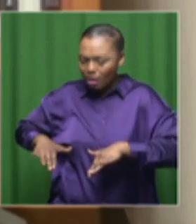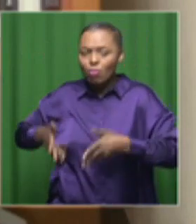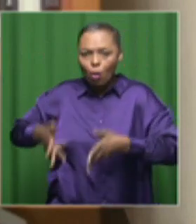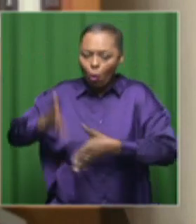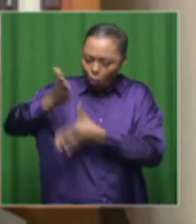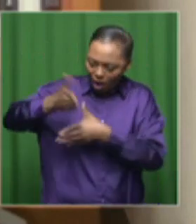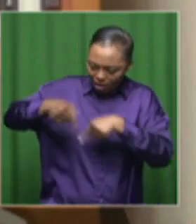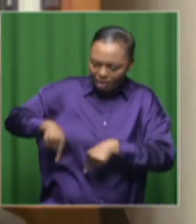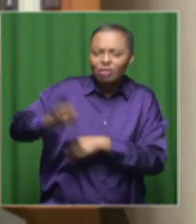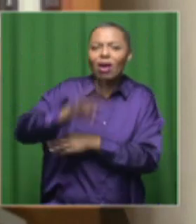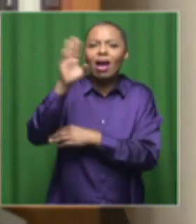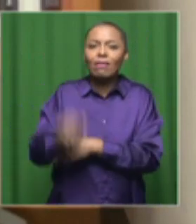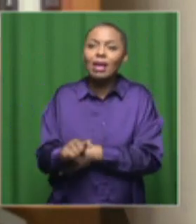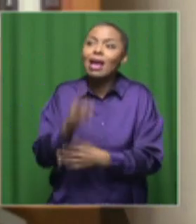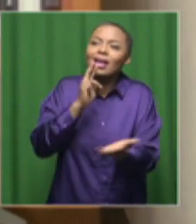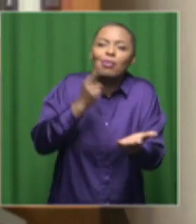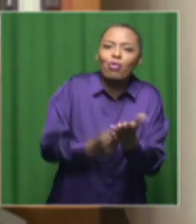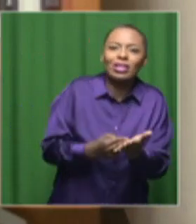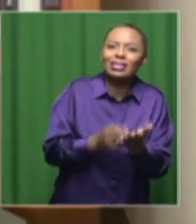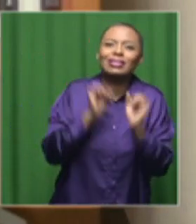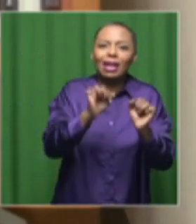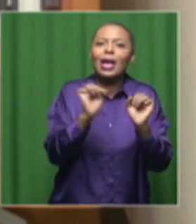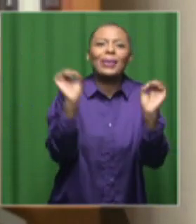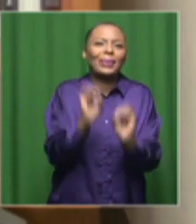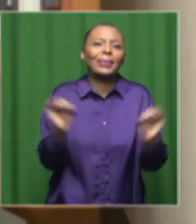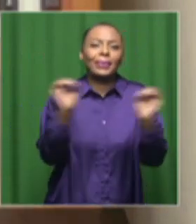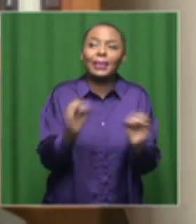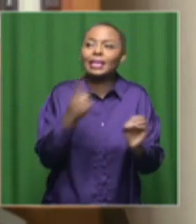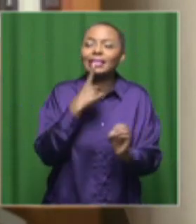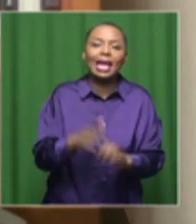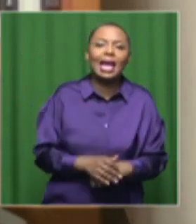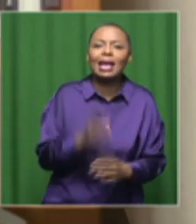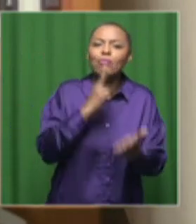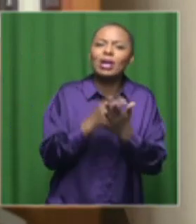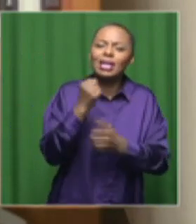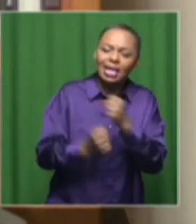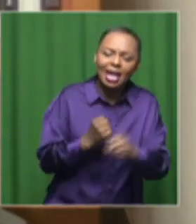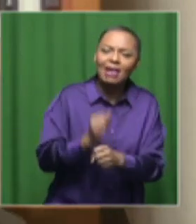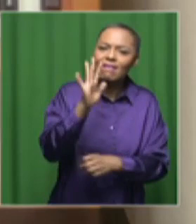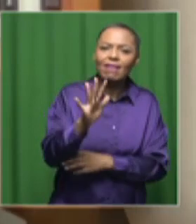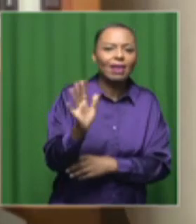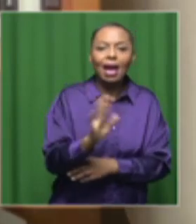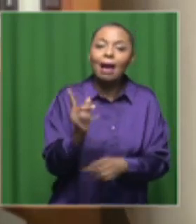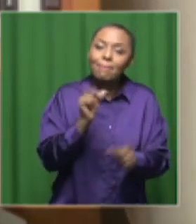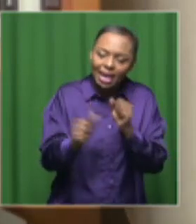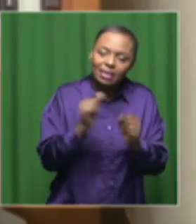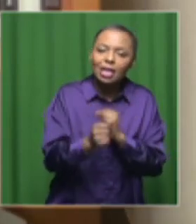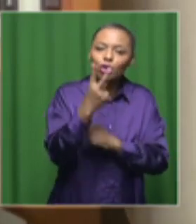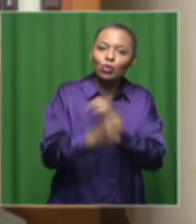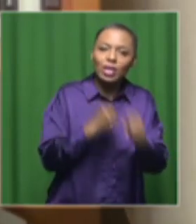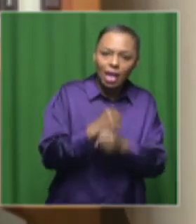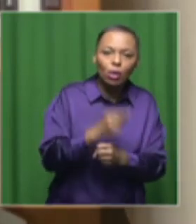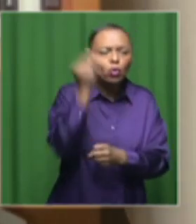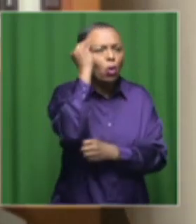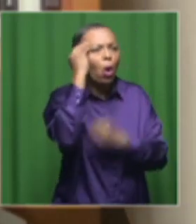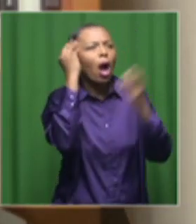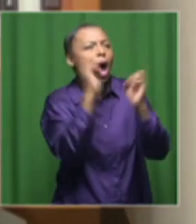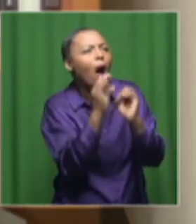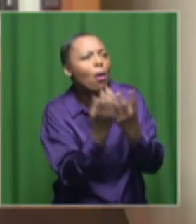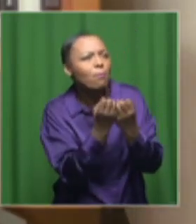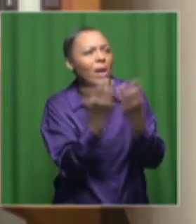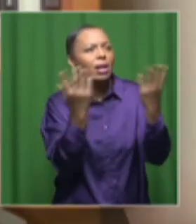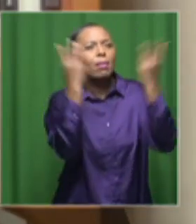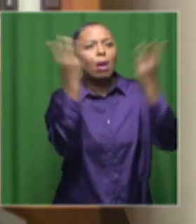years. But I would argue that report shouldn't be released only every 5 years. Perhaps it should be every 2 years. It's such an important, that